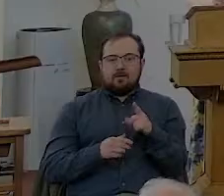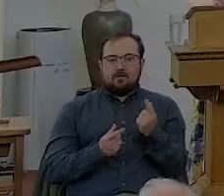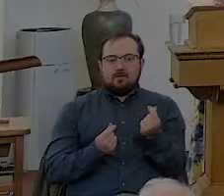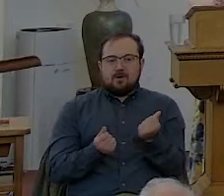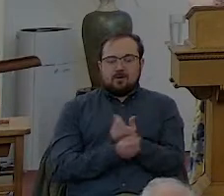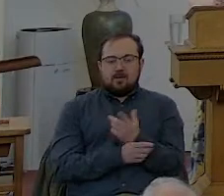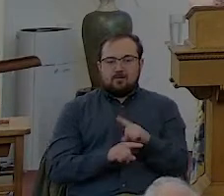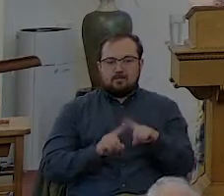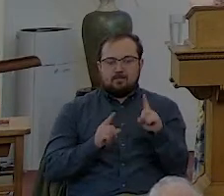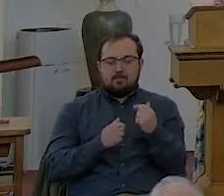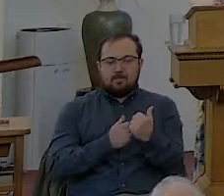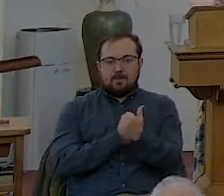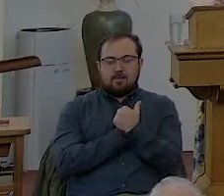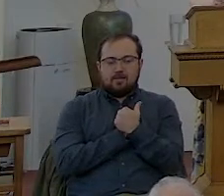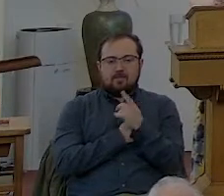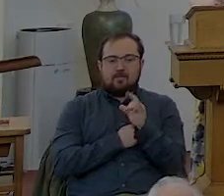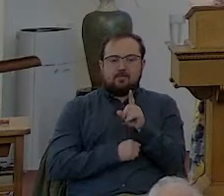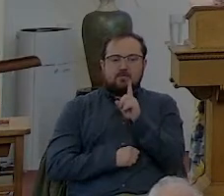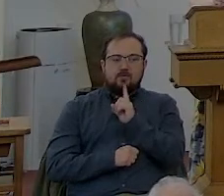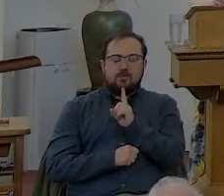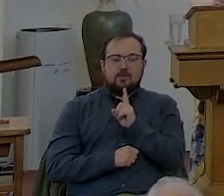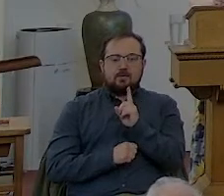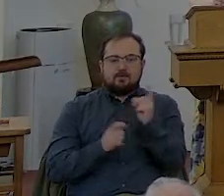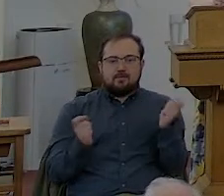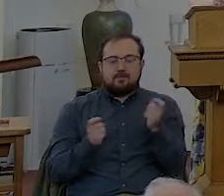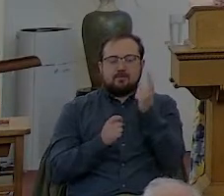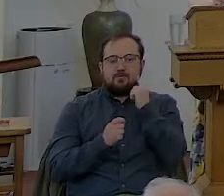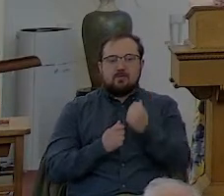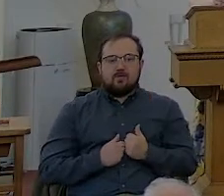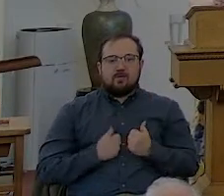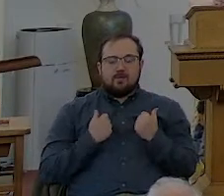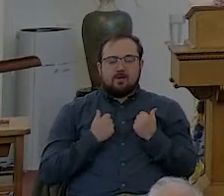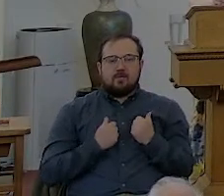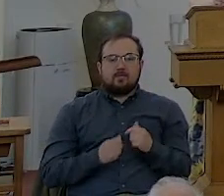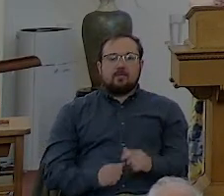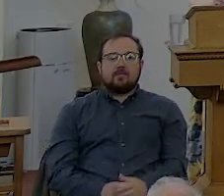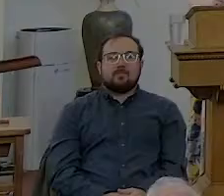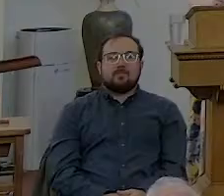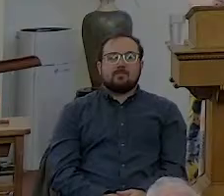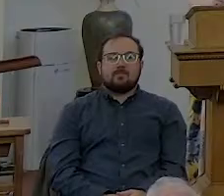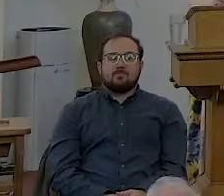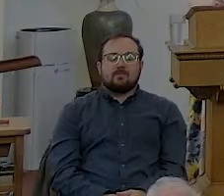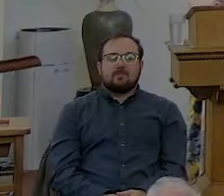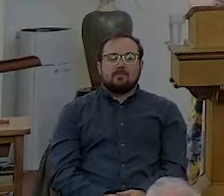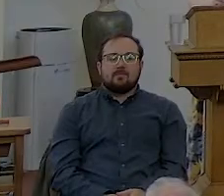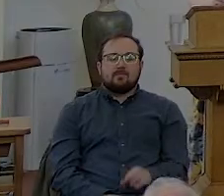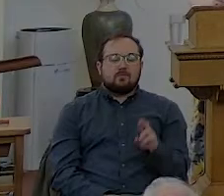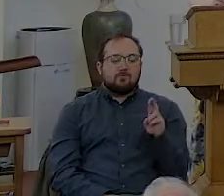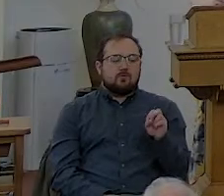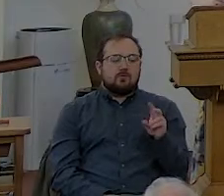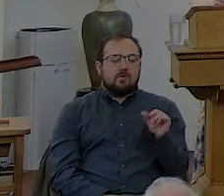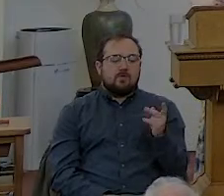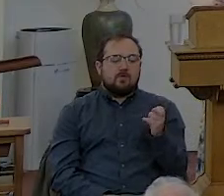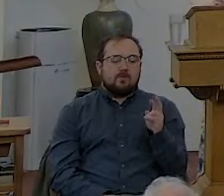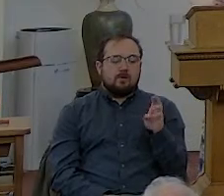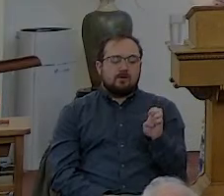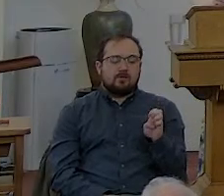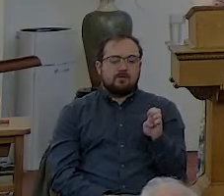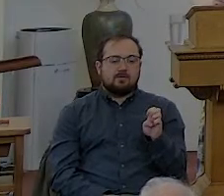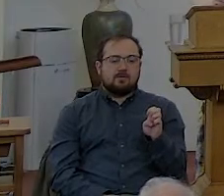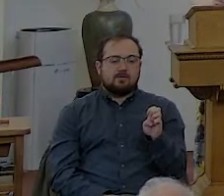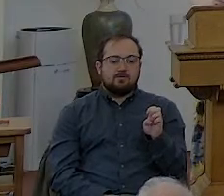Love is reverence for life, to use Albert Schweitzer's phrase, and reverence is a mode of act